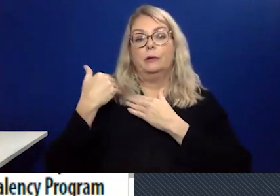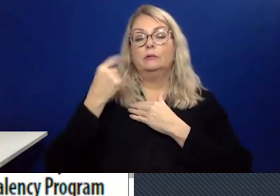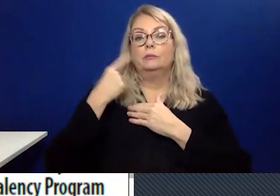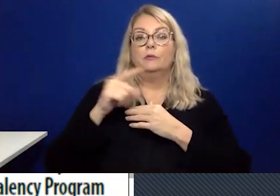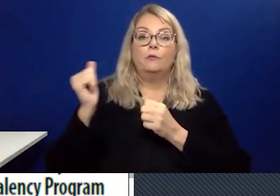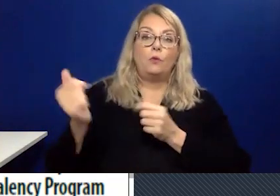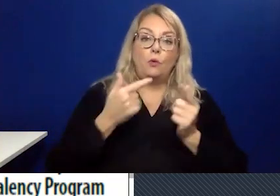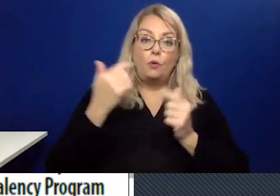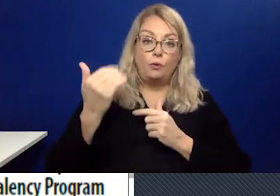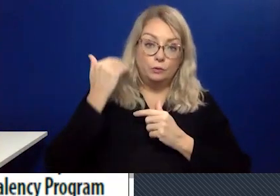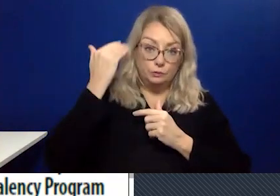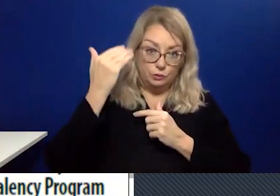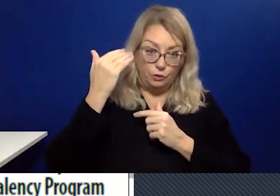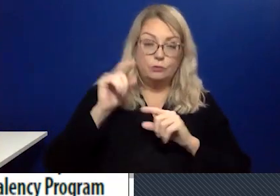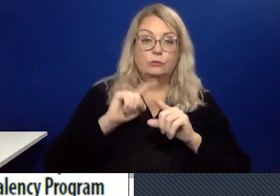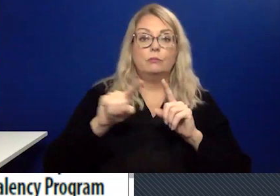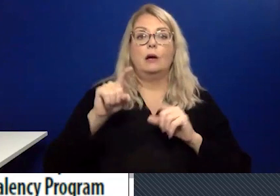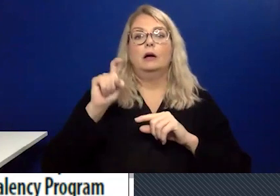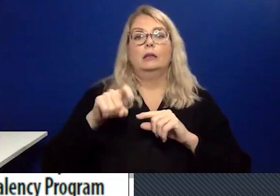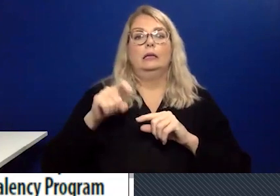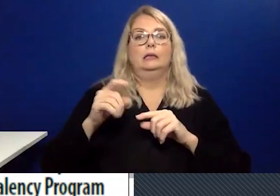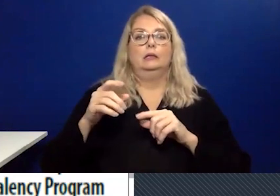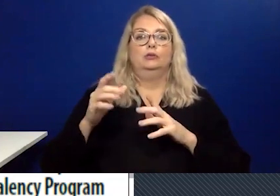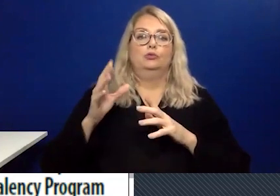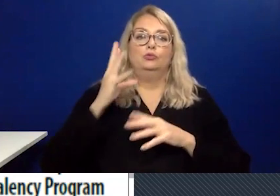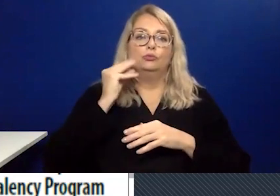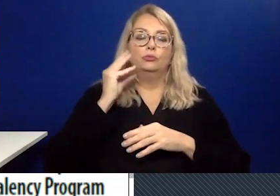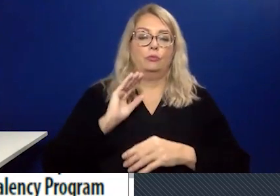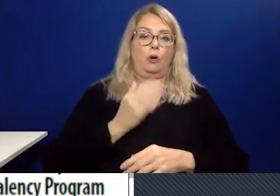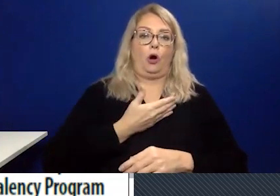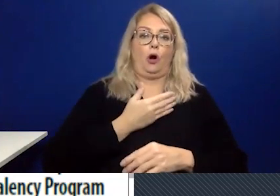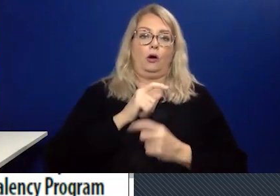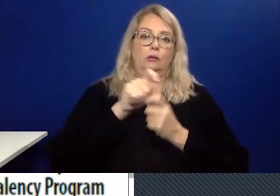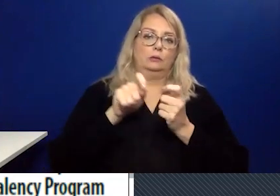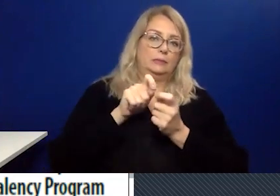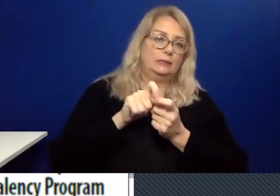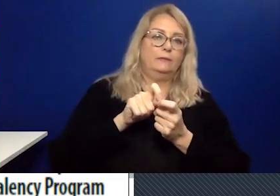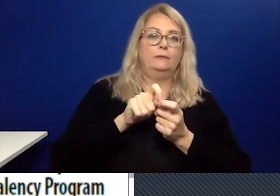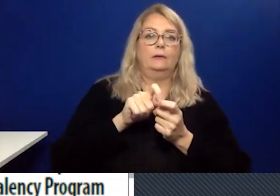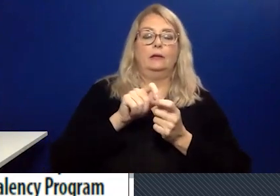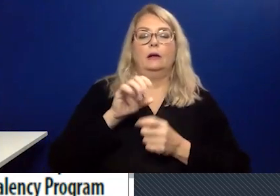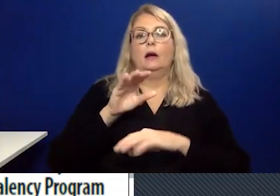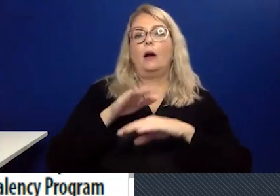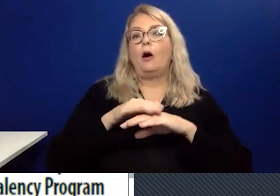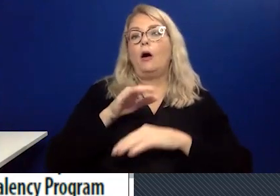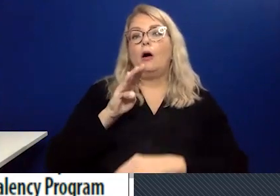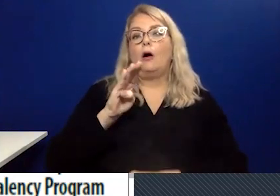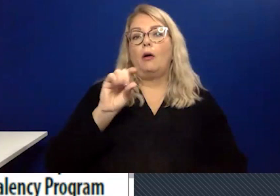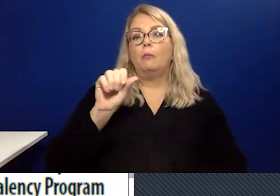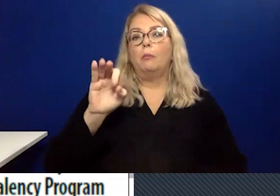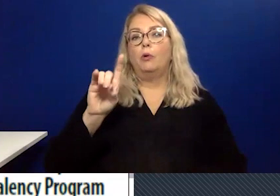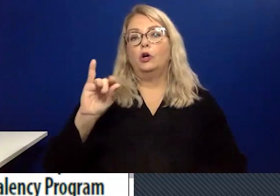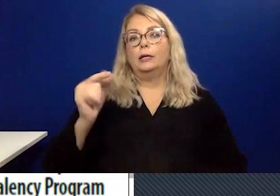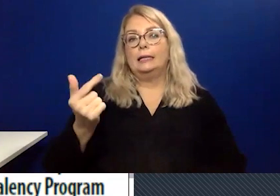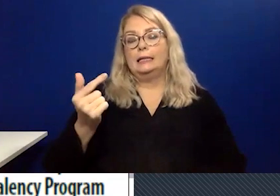particular onboarding transition services. So, but I hear you. We found out these students are not